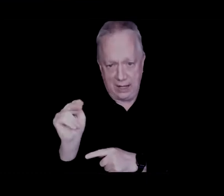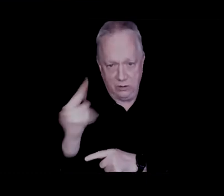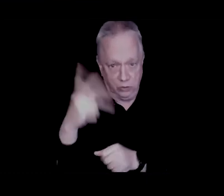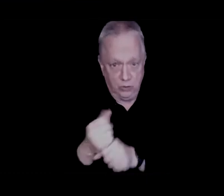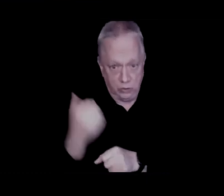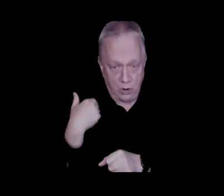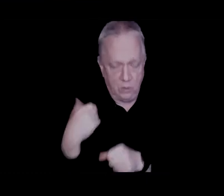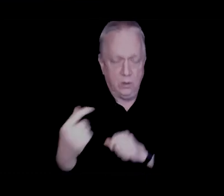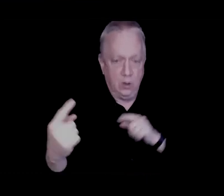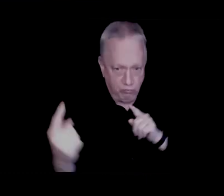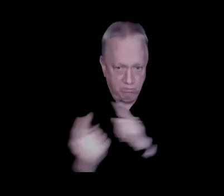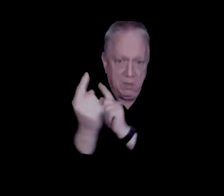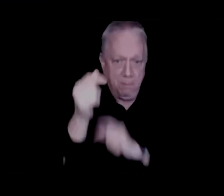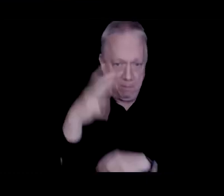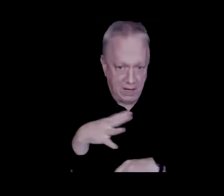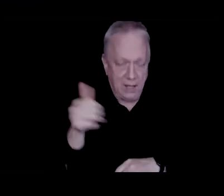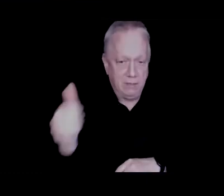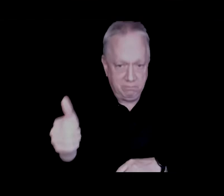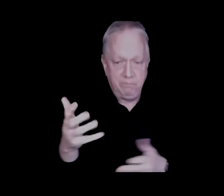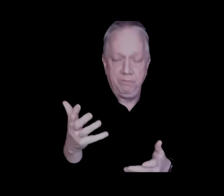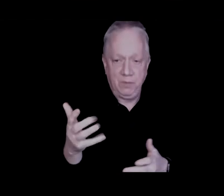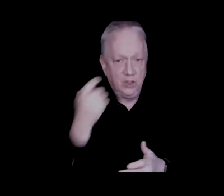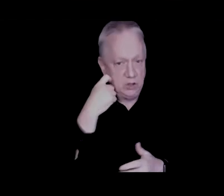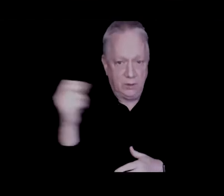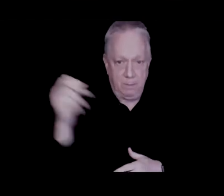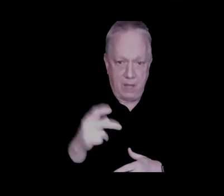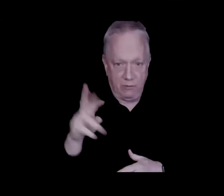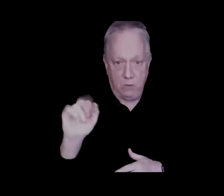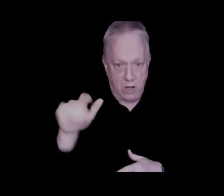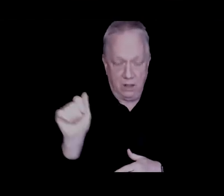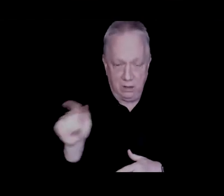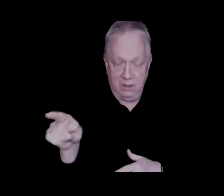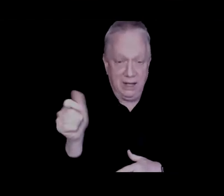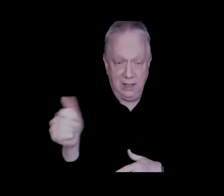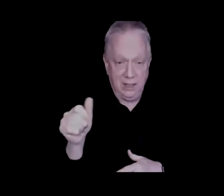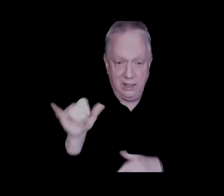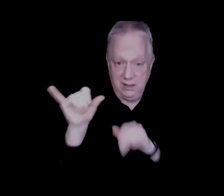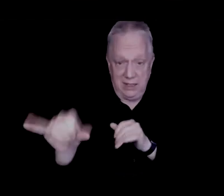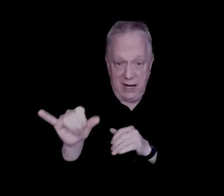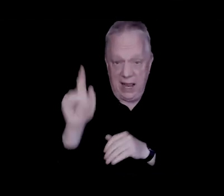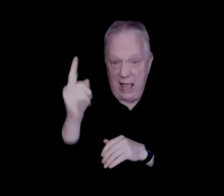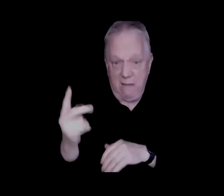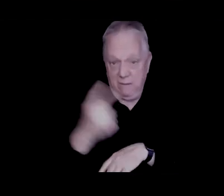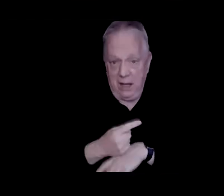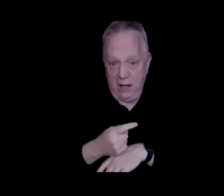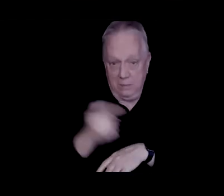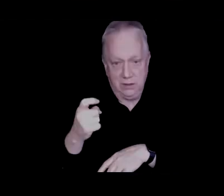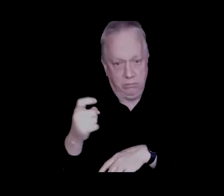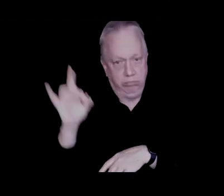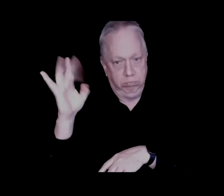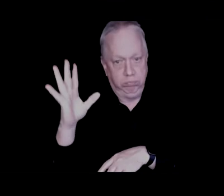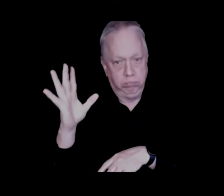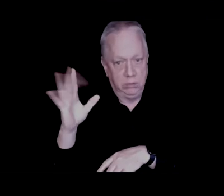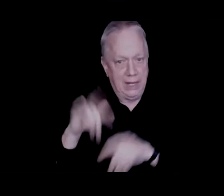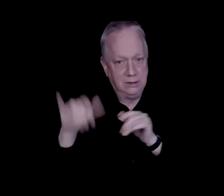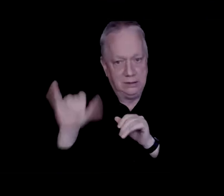I met a guy who just came back from Raqqa, and he spent only half a day because he could not stay in